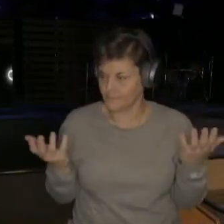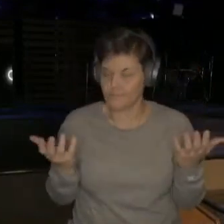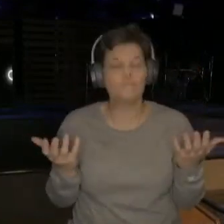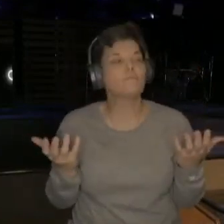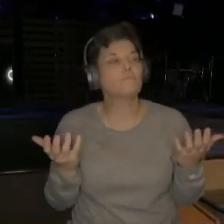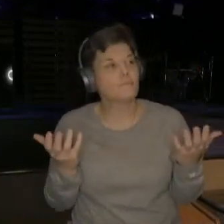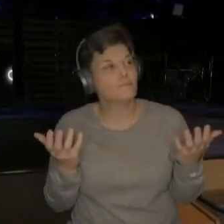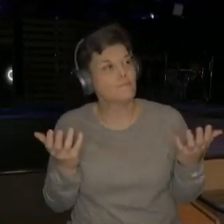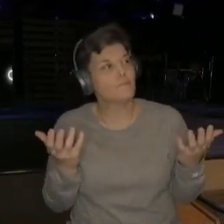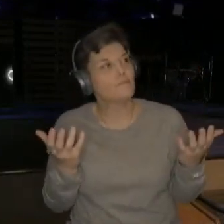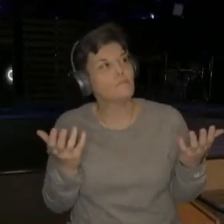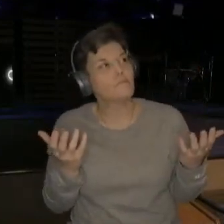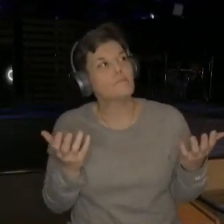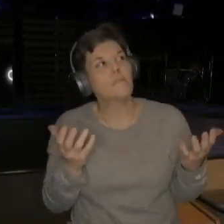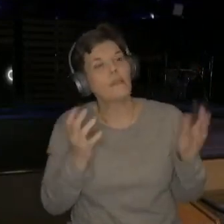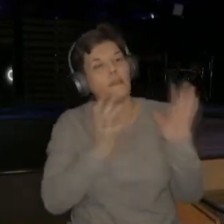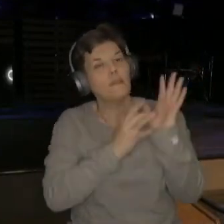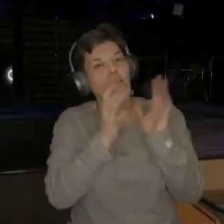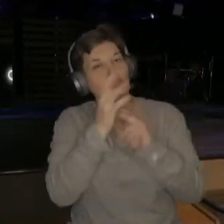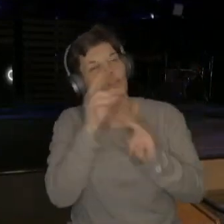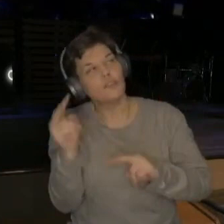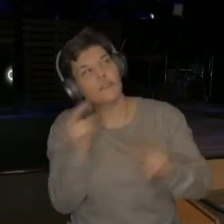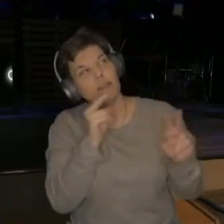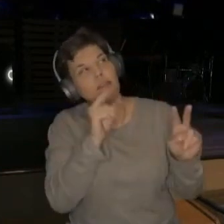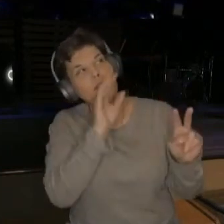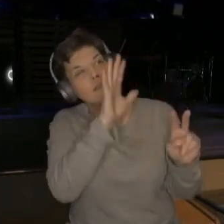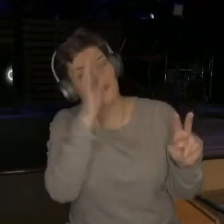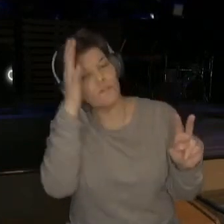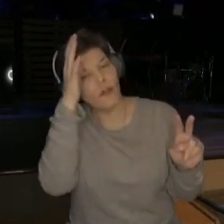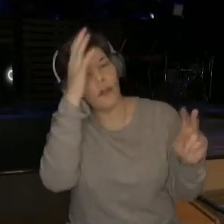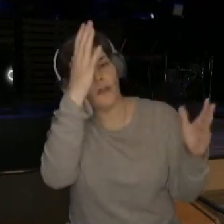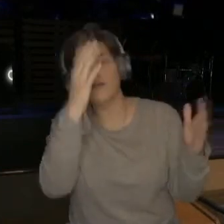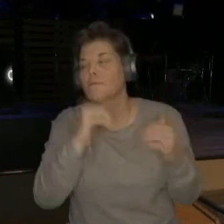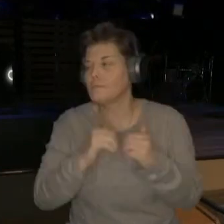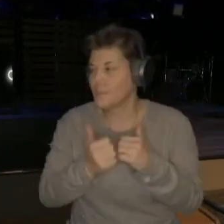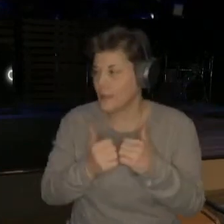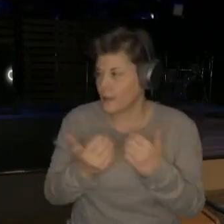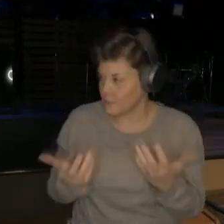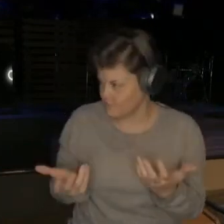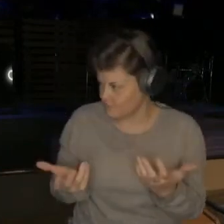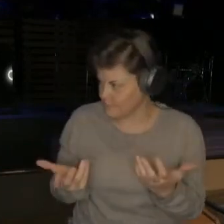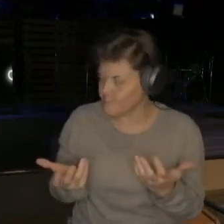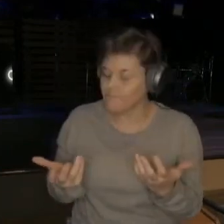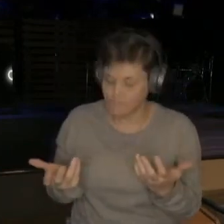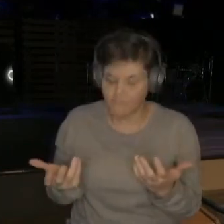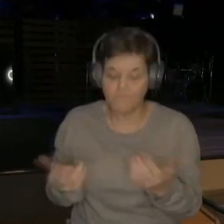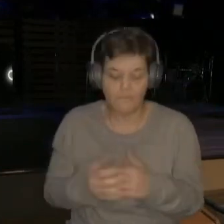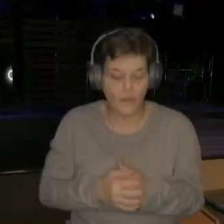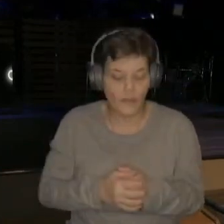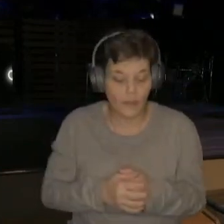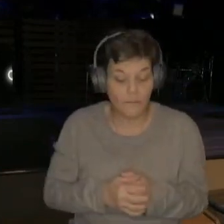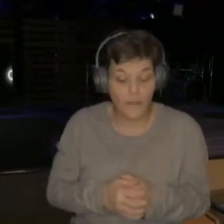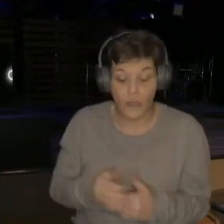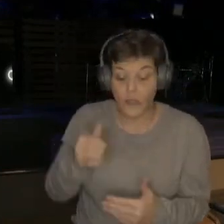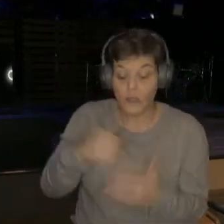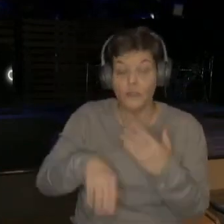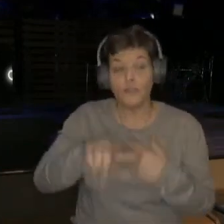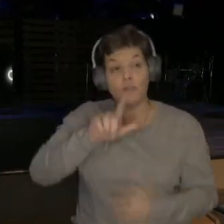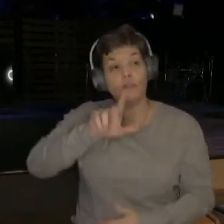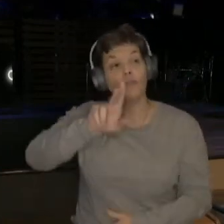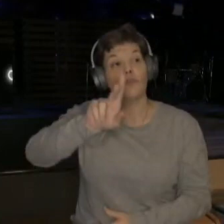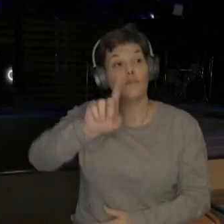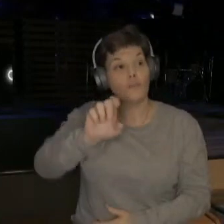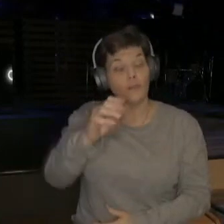In the 15th chapter of the book of Luke, we find Jesus walking from Galilee towards